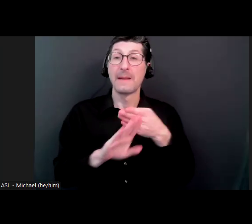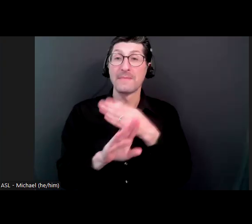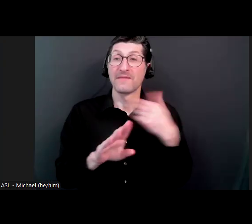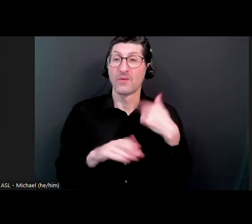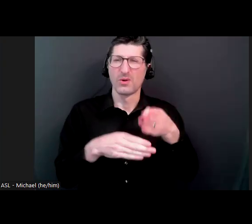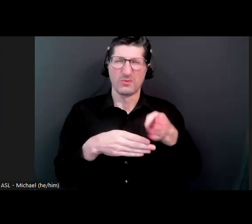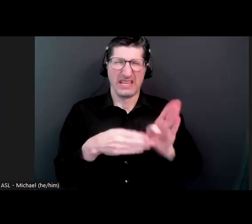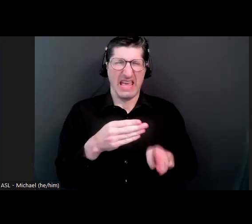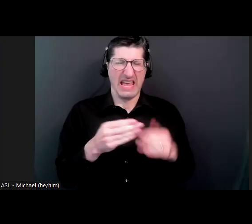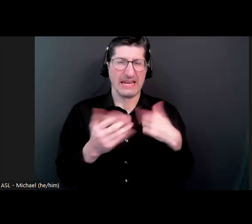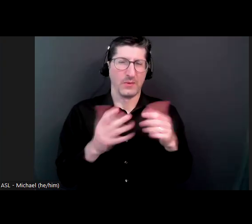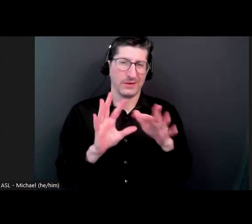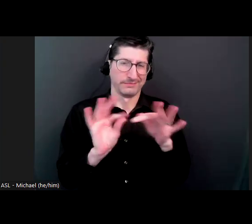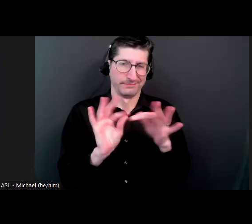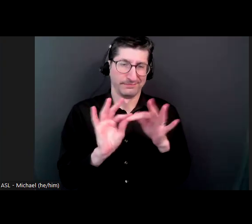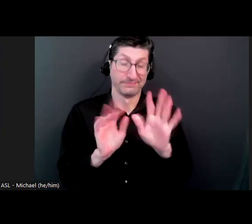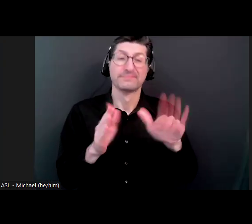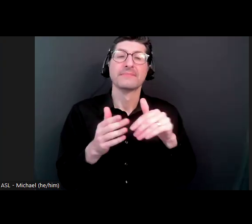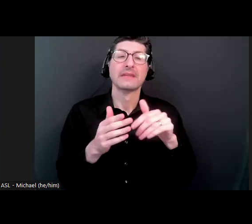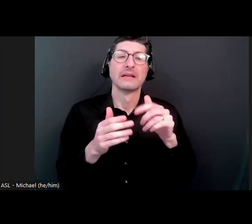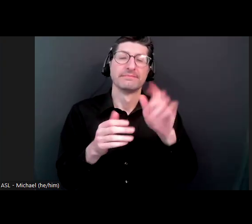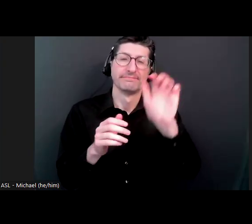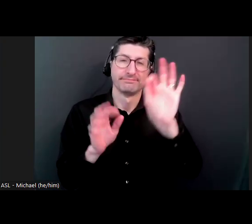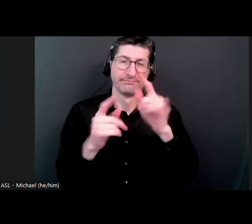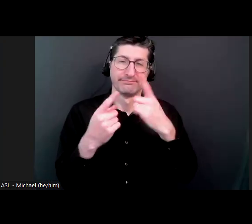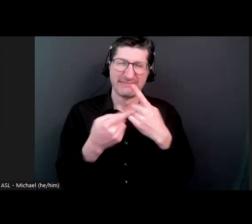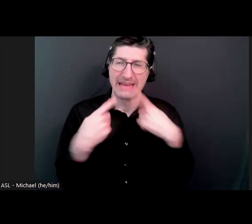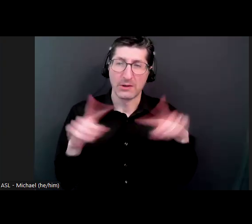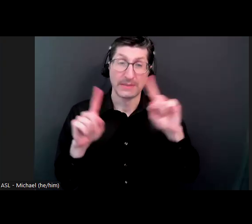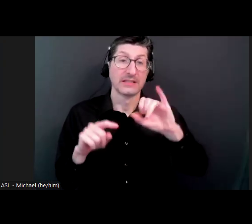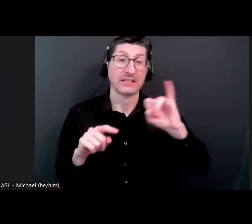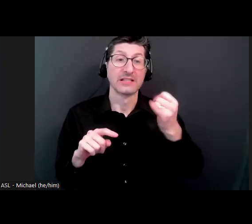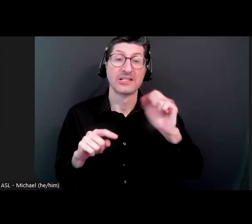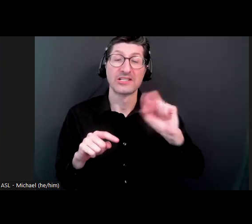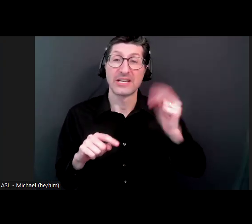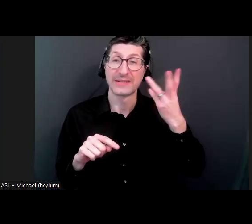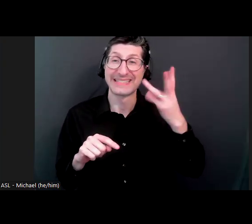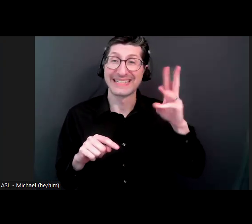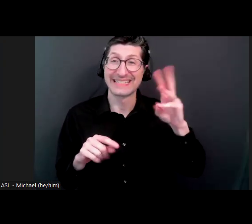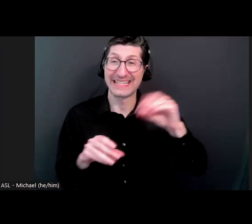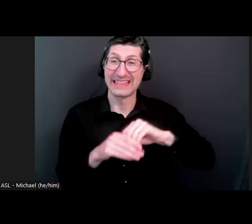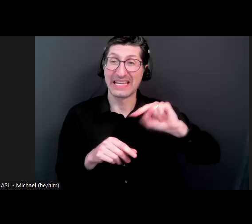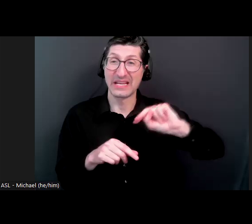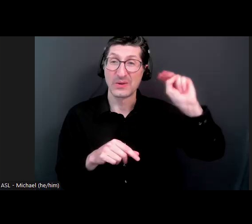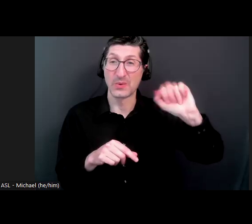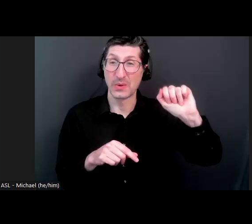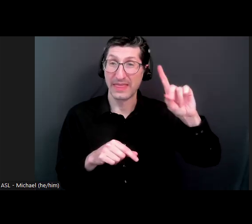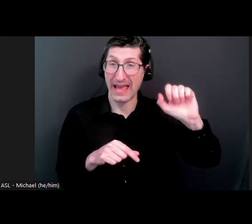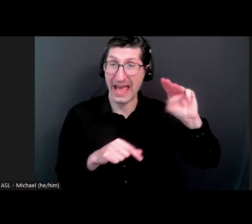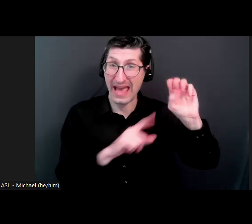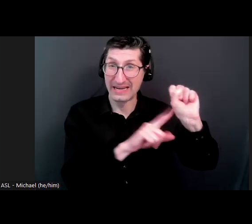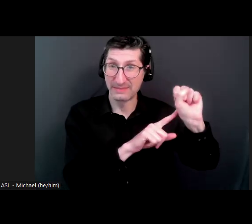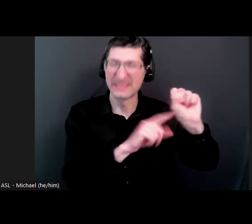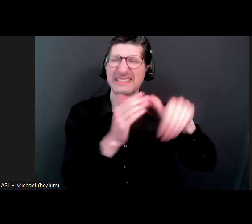close. Our next meeting is January 16th in North Adams, and it will also be